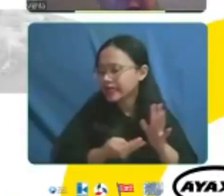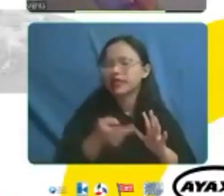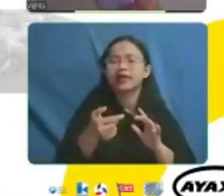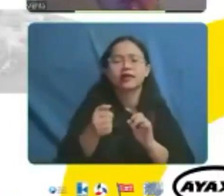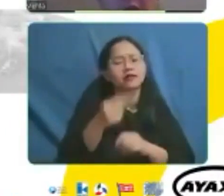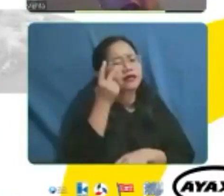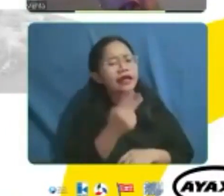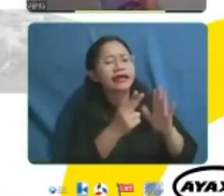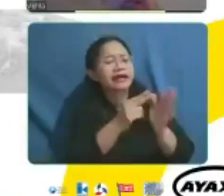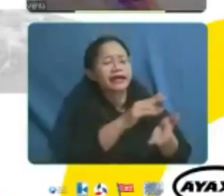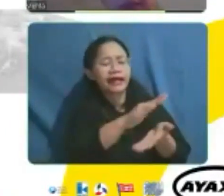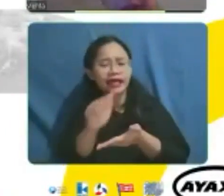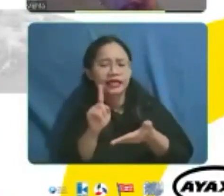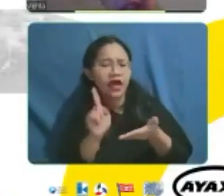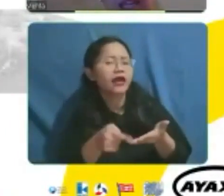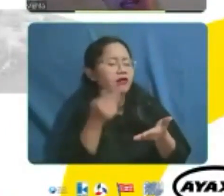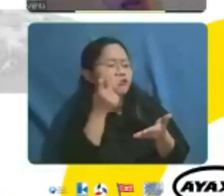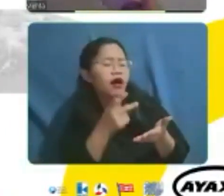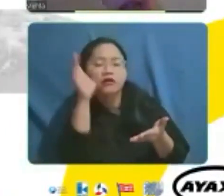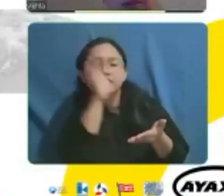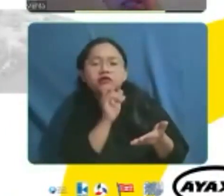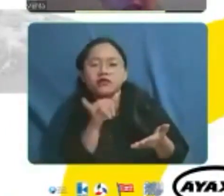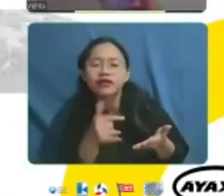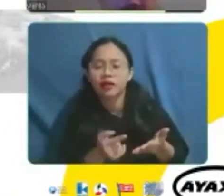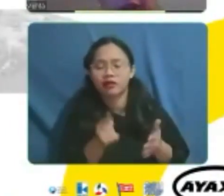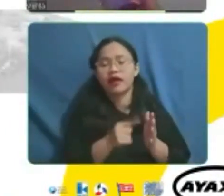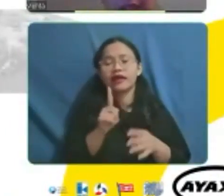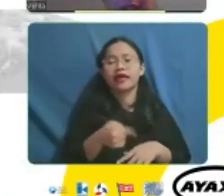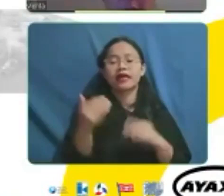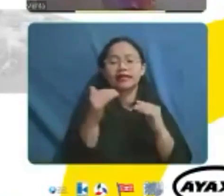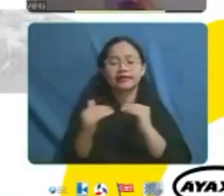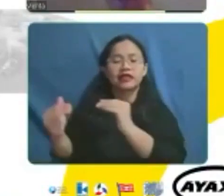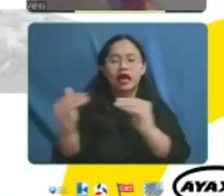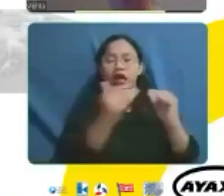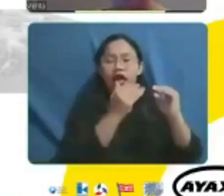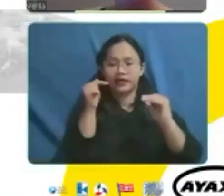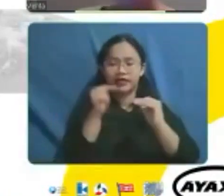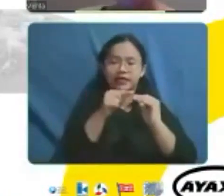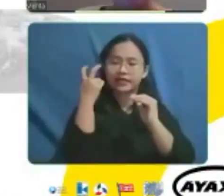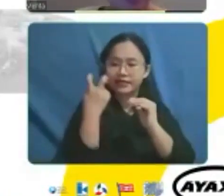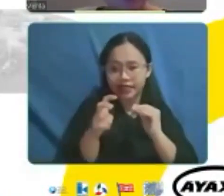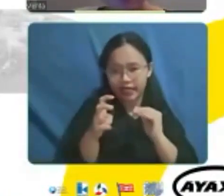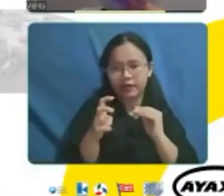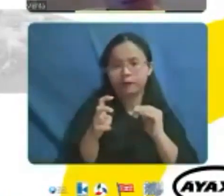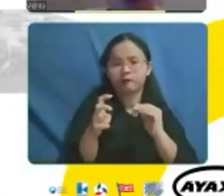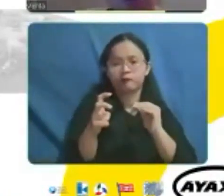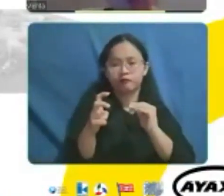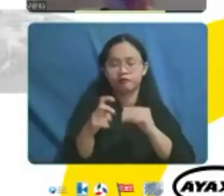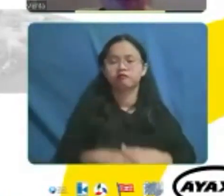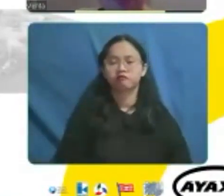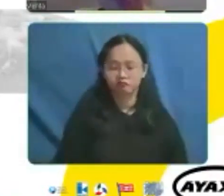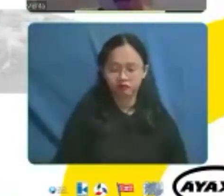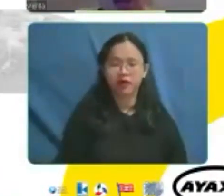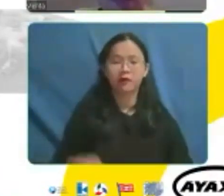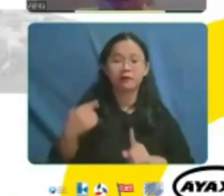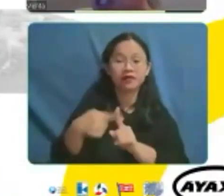in exposure, susceptibility, and resulting health effects at the local level? And I think that it's very important to